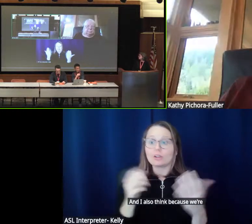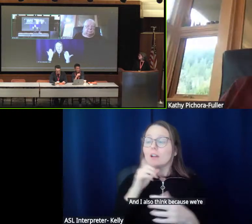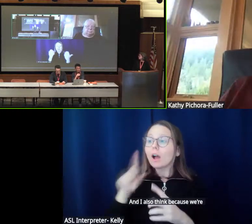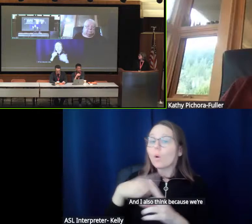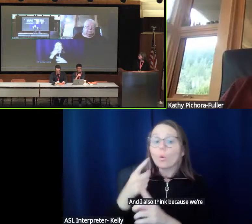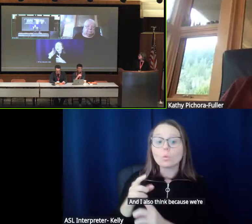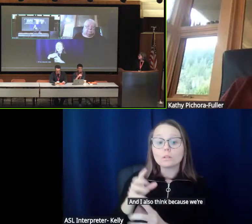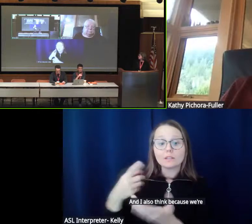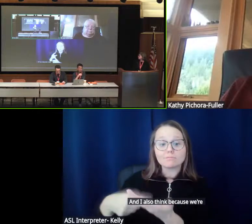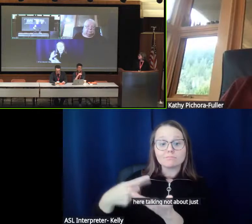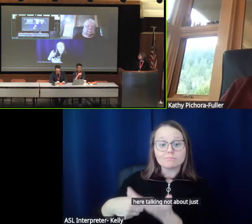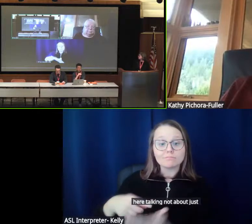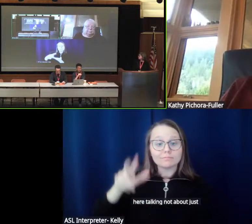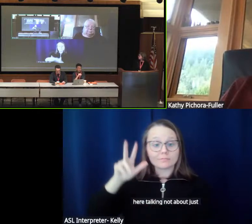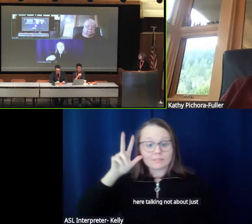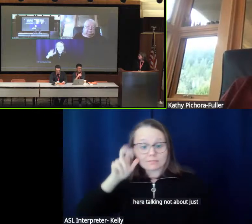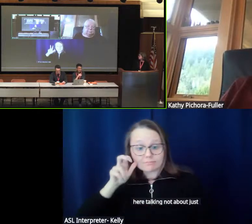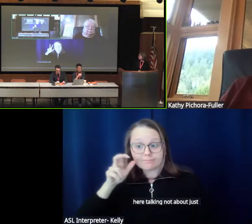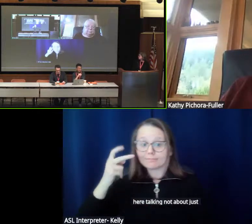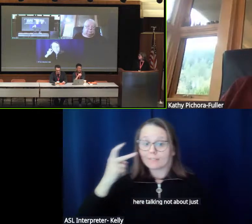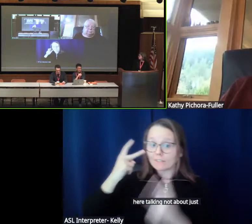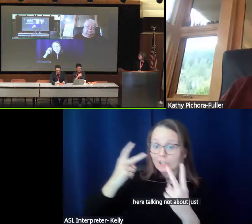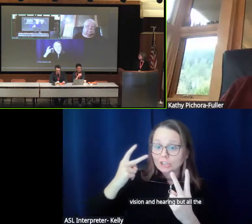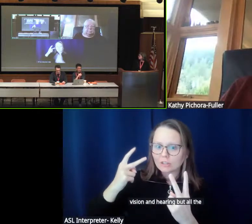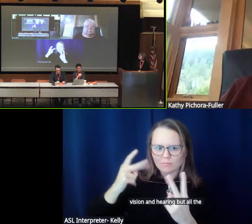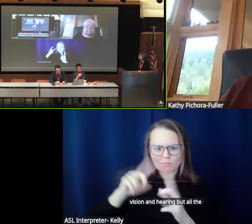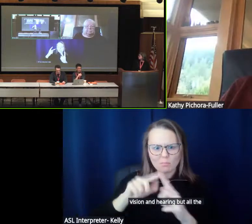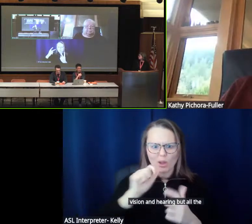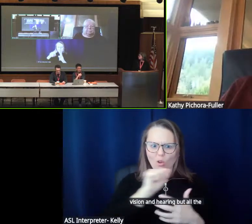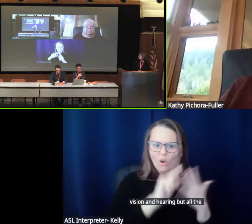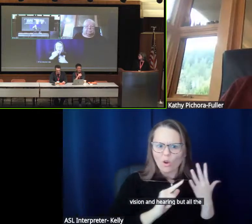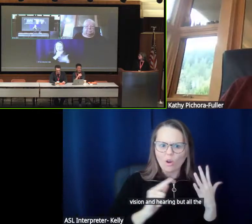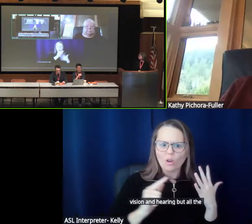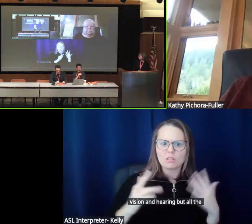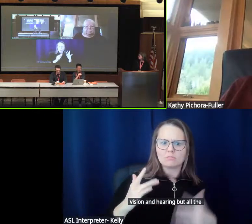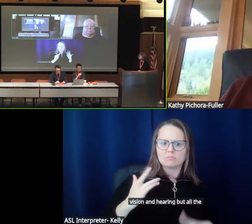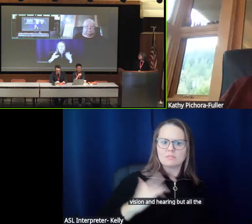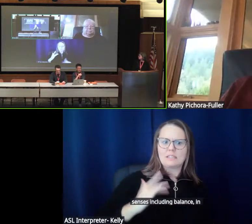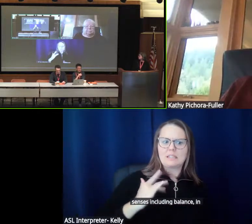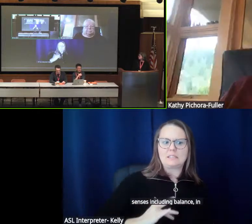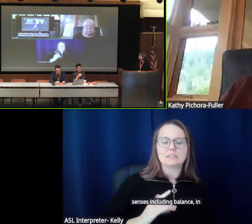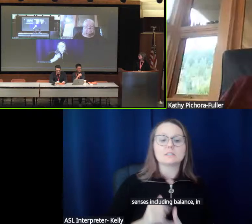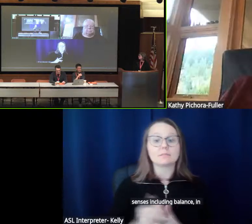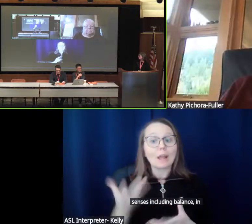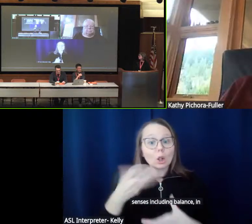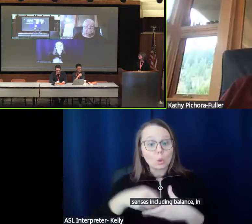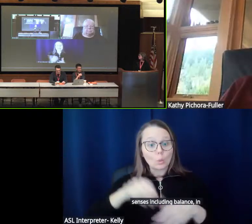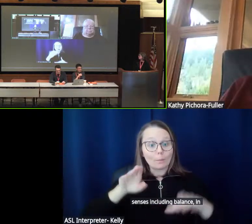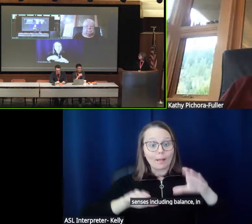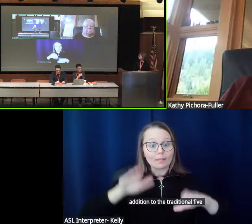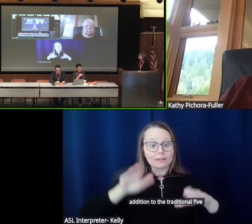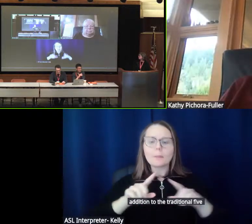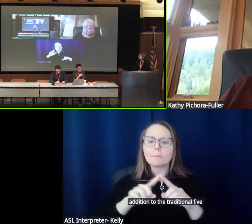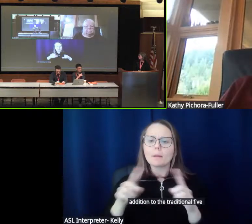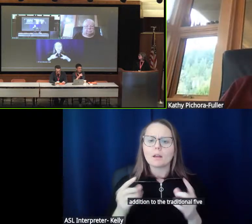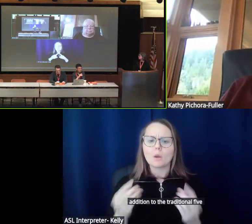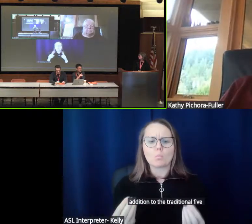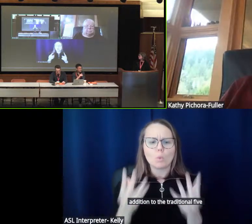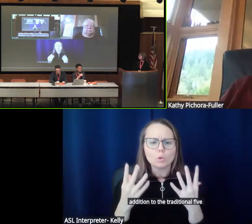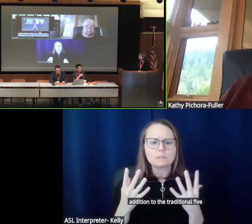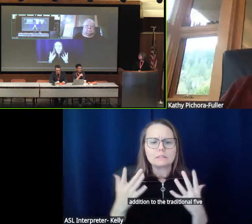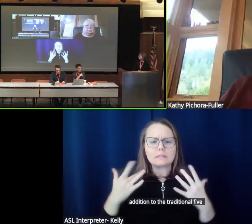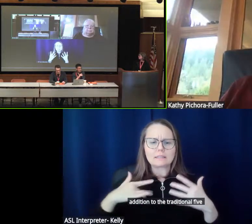hearing, but all the senses, including balance, in addition to the traditional 5 senses, that this idea of multisensory